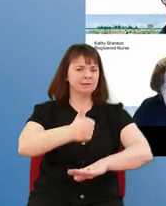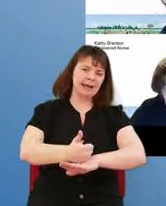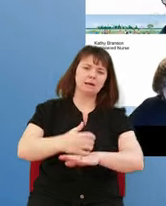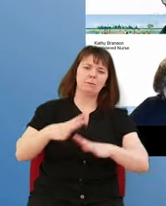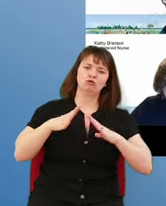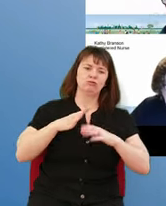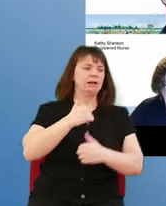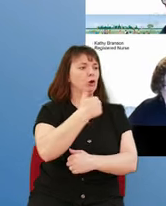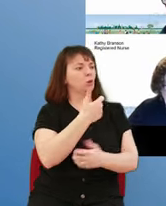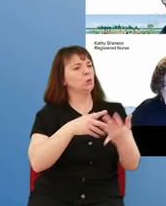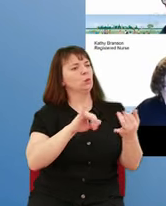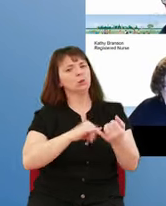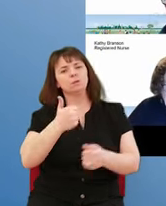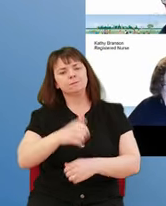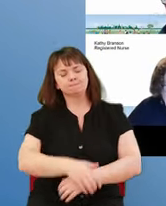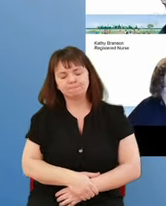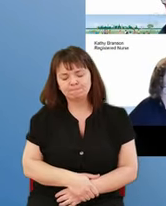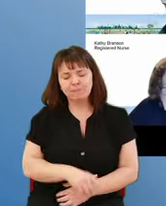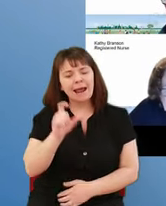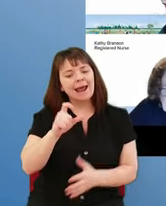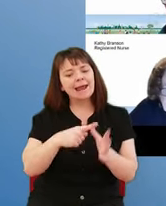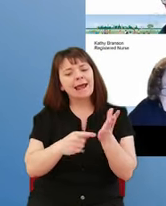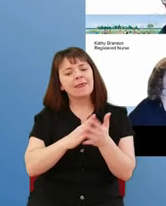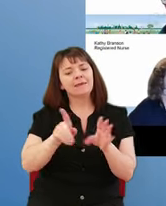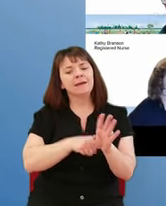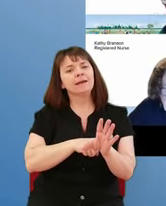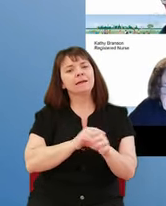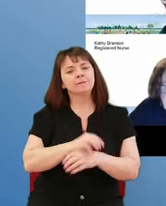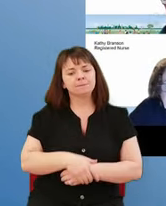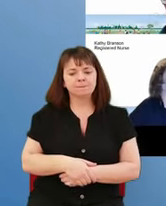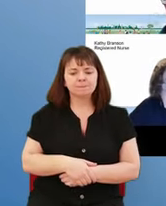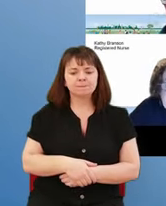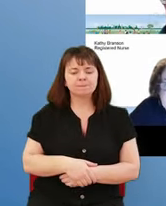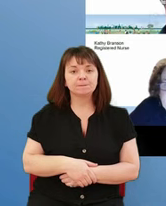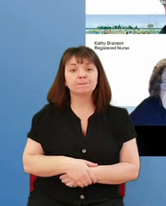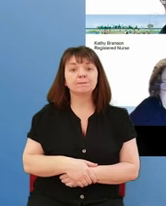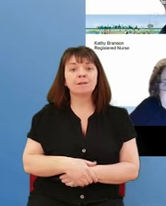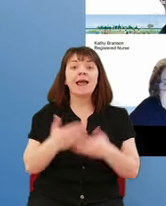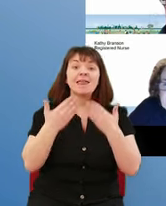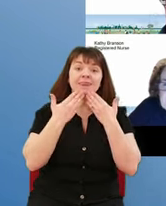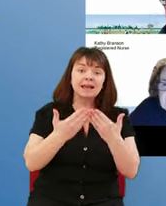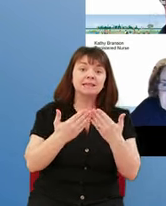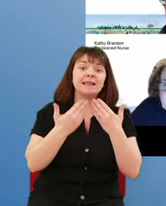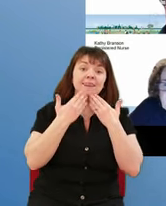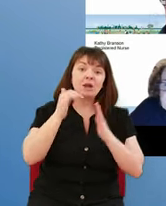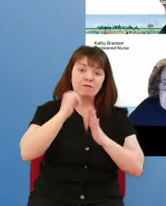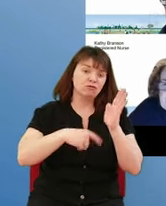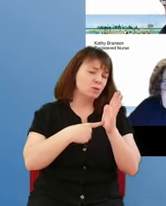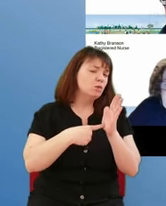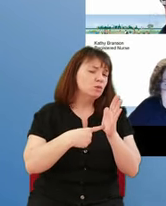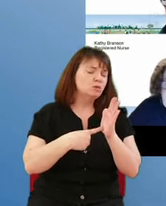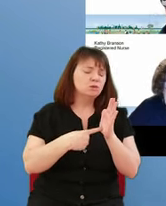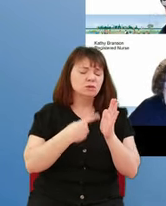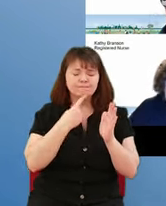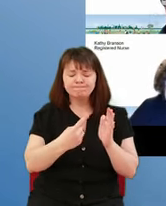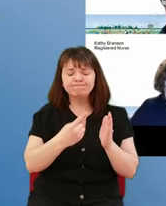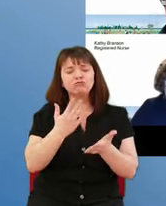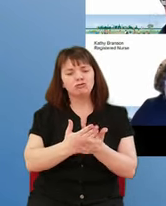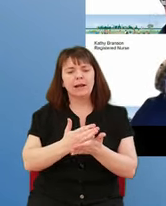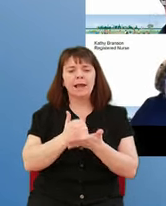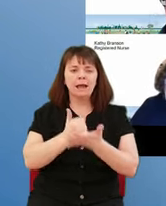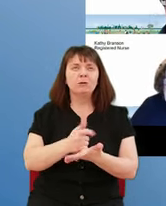for the report. Very helpful. One really idiot question, which is, what on earth do they spend it on? I mean, well, it's a